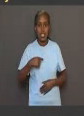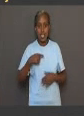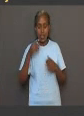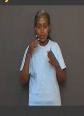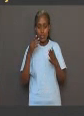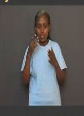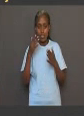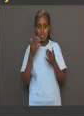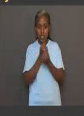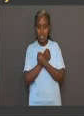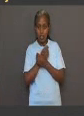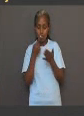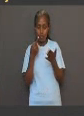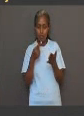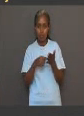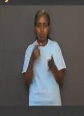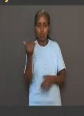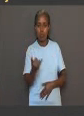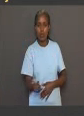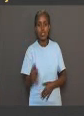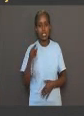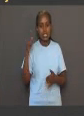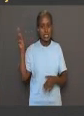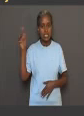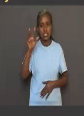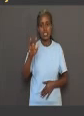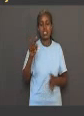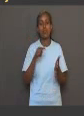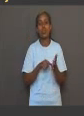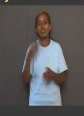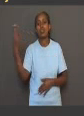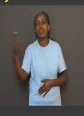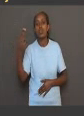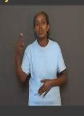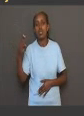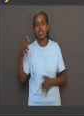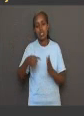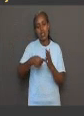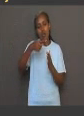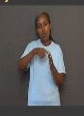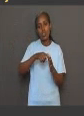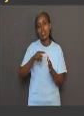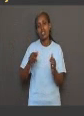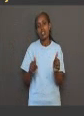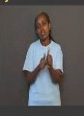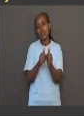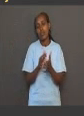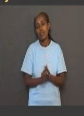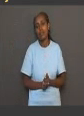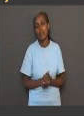to plot these 3 points using their ordered triples.